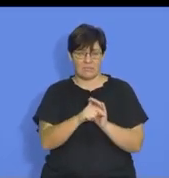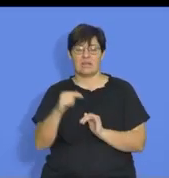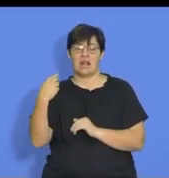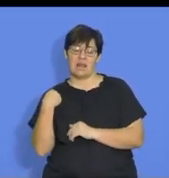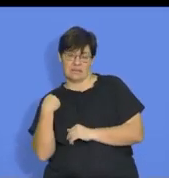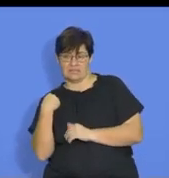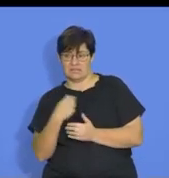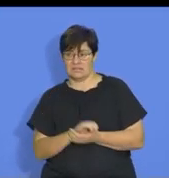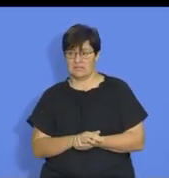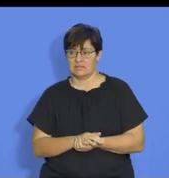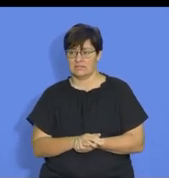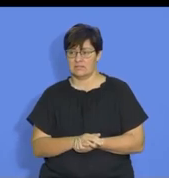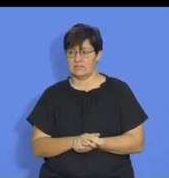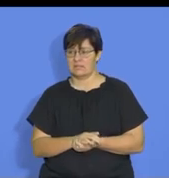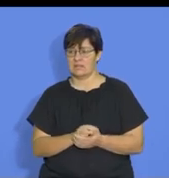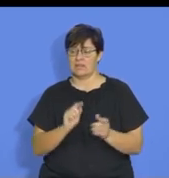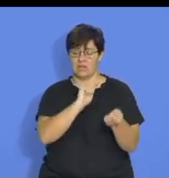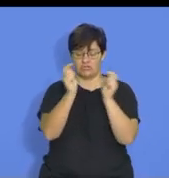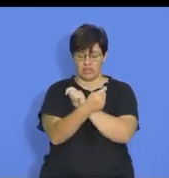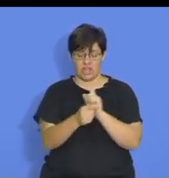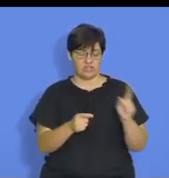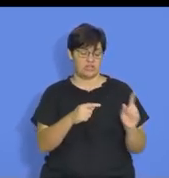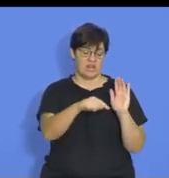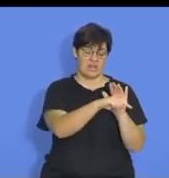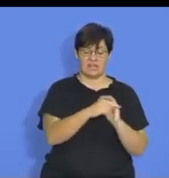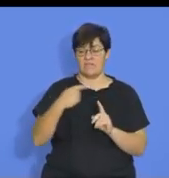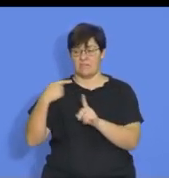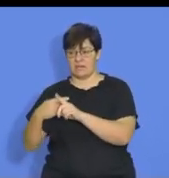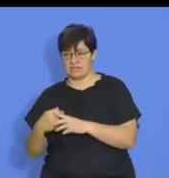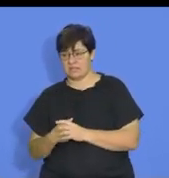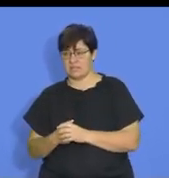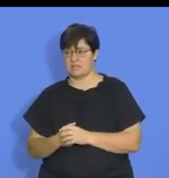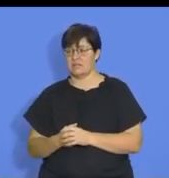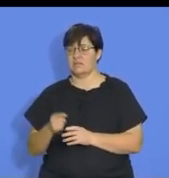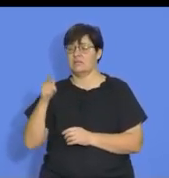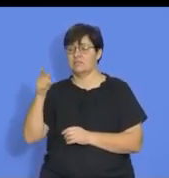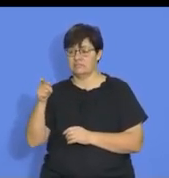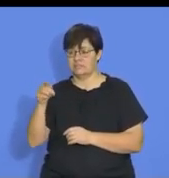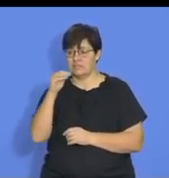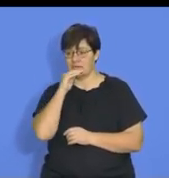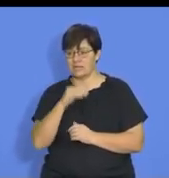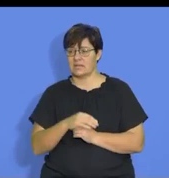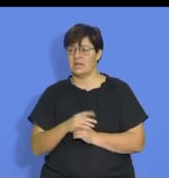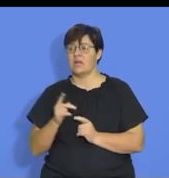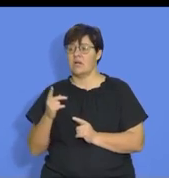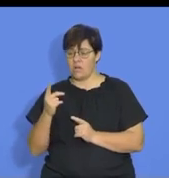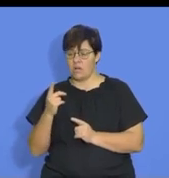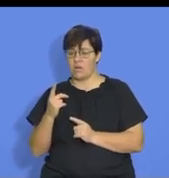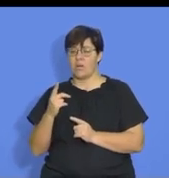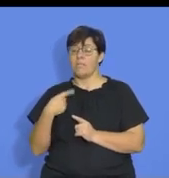obviously bank is now a liability, right? So let's just change our signs. And